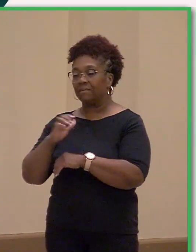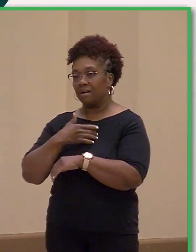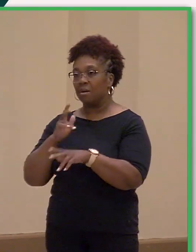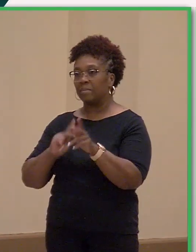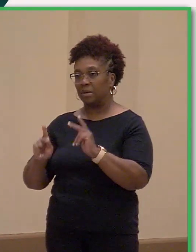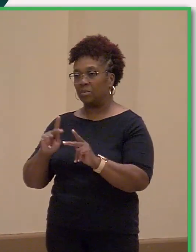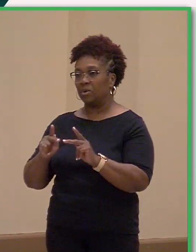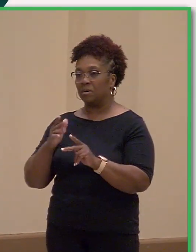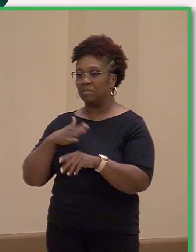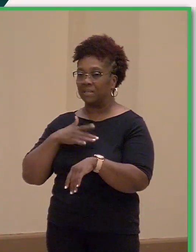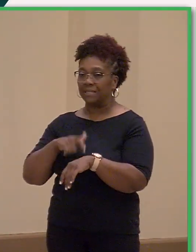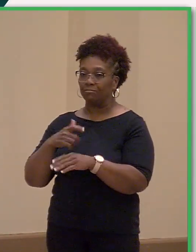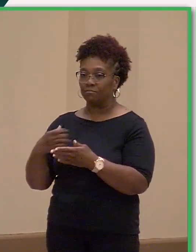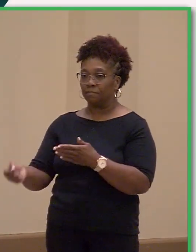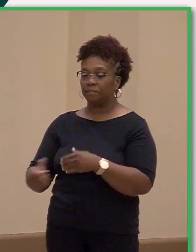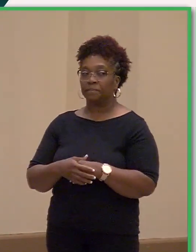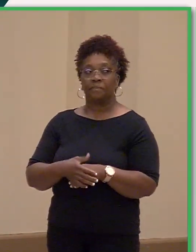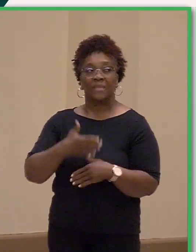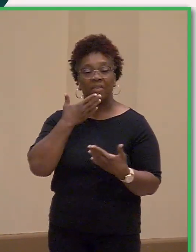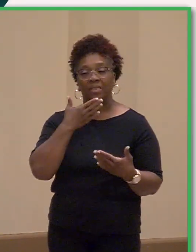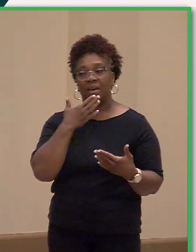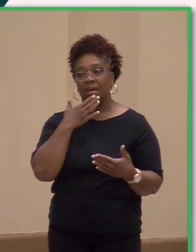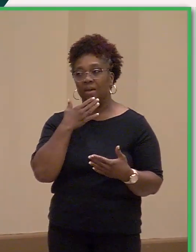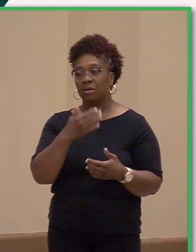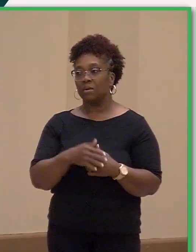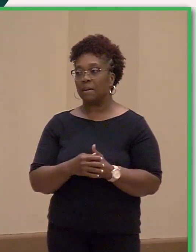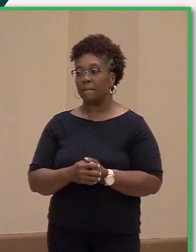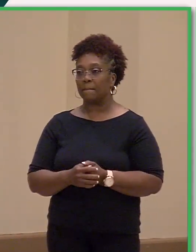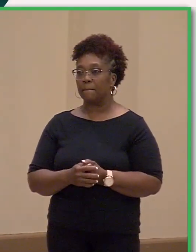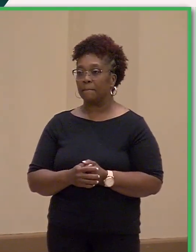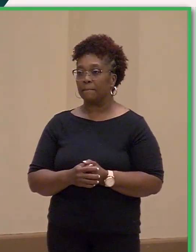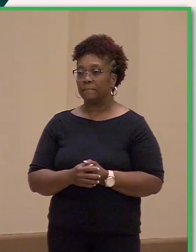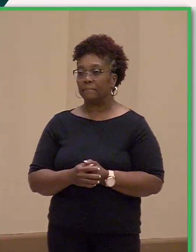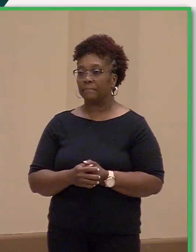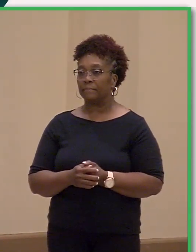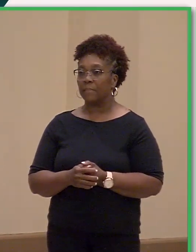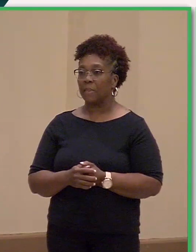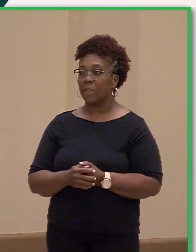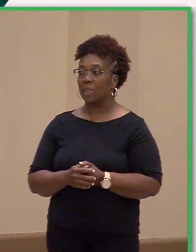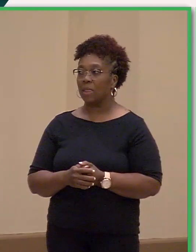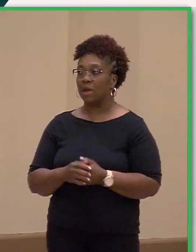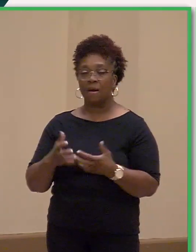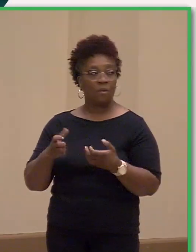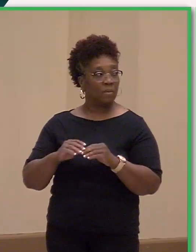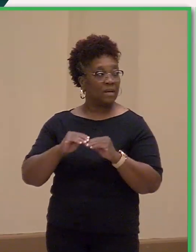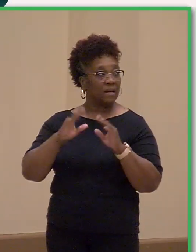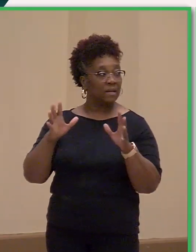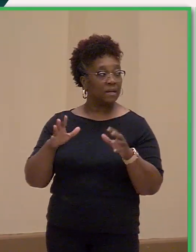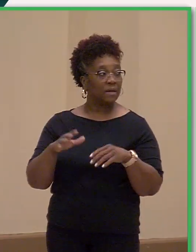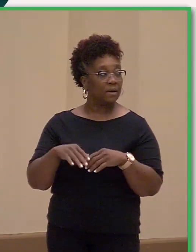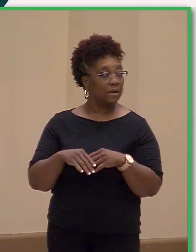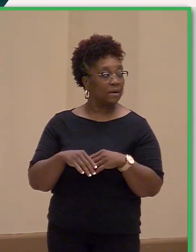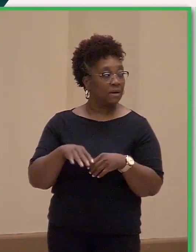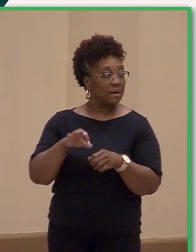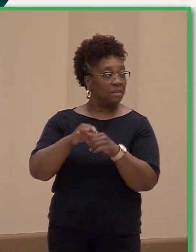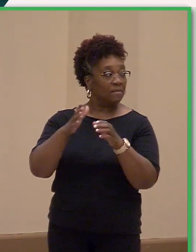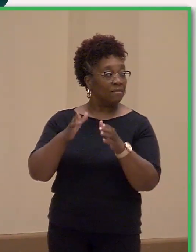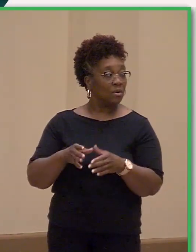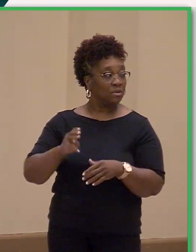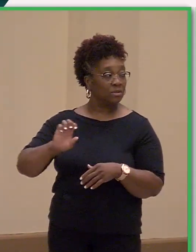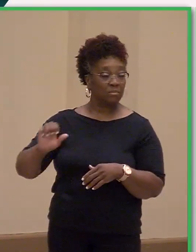comment. All right, thank you, Ms. George. Yes, Pro Tem. I just want to make it clear that for the record, the voters of